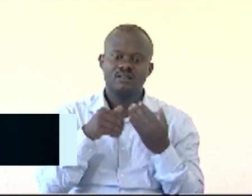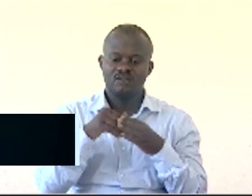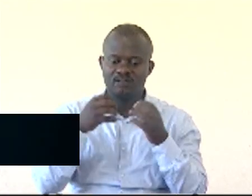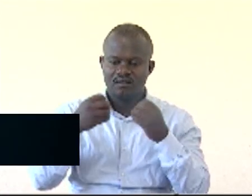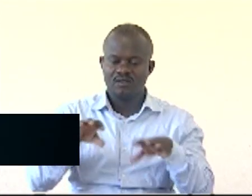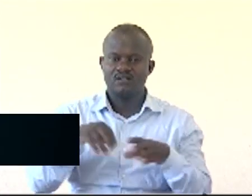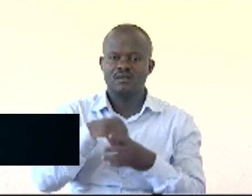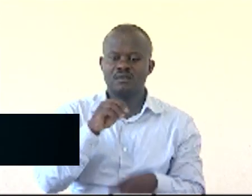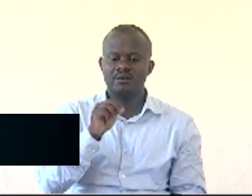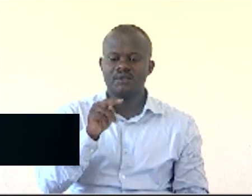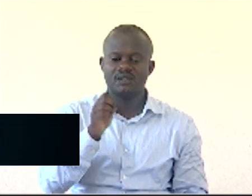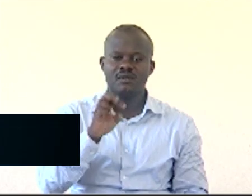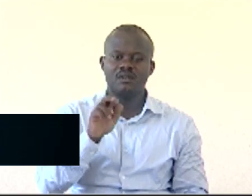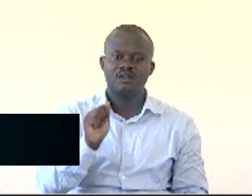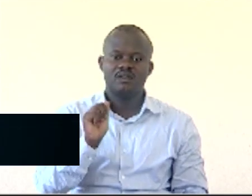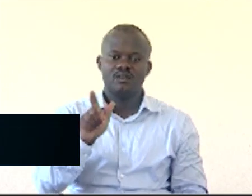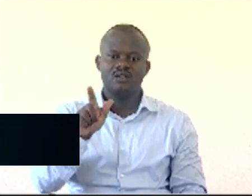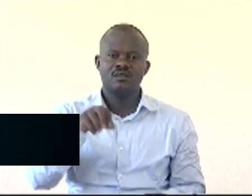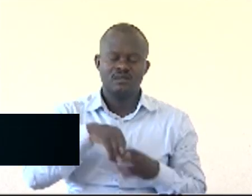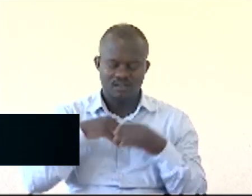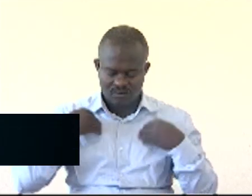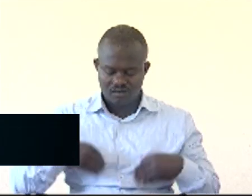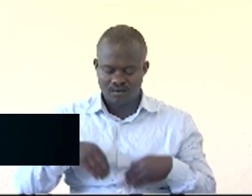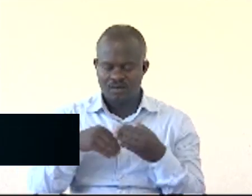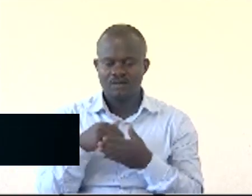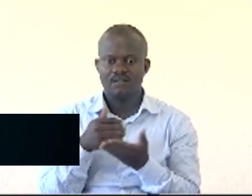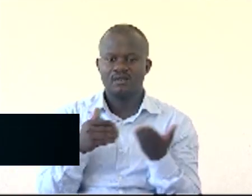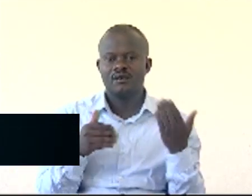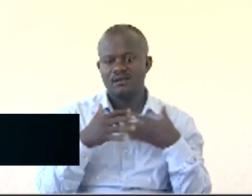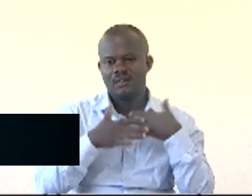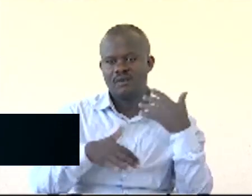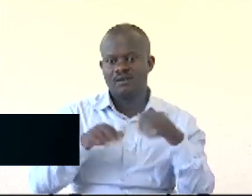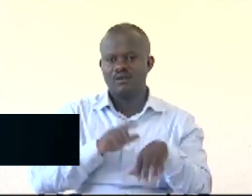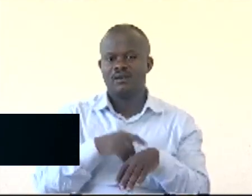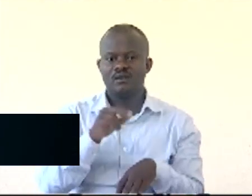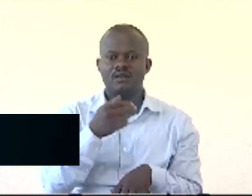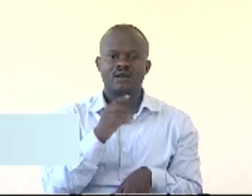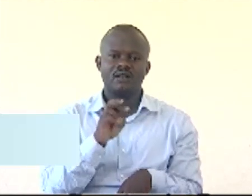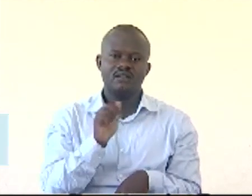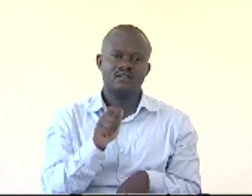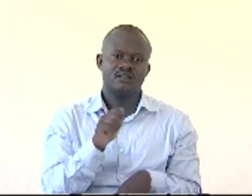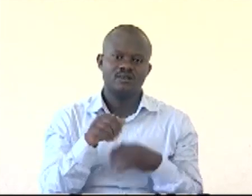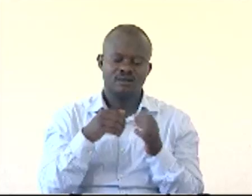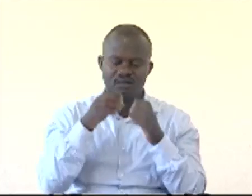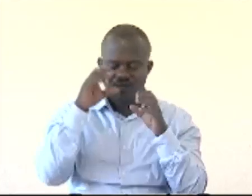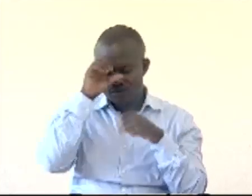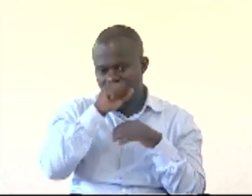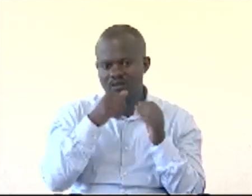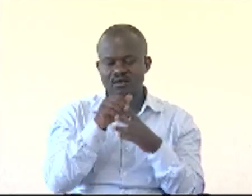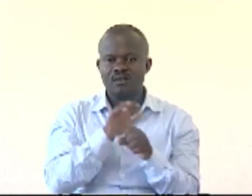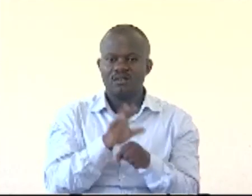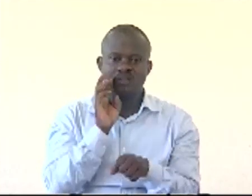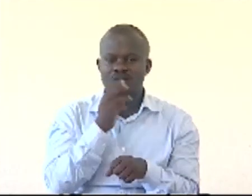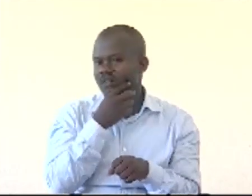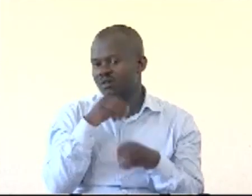minerals in the body or in blood, because when you dehydrate, you lose a lot of water. In